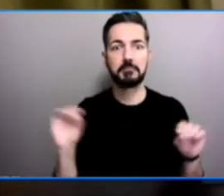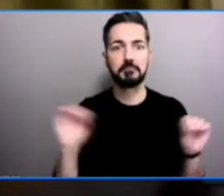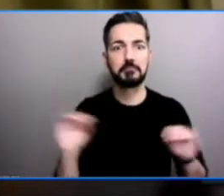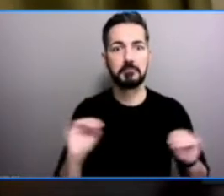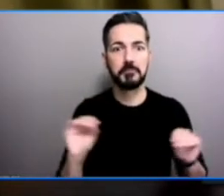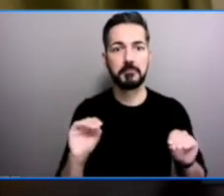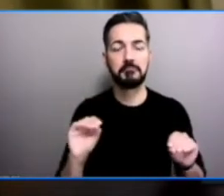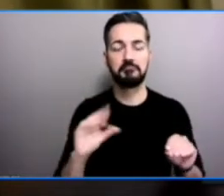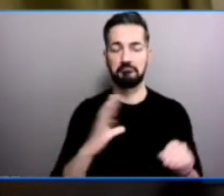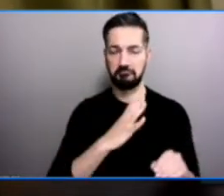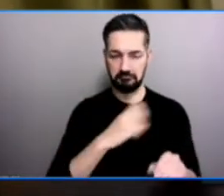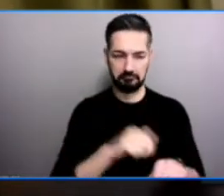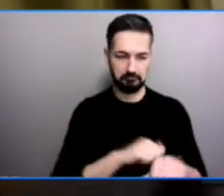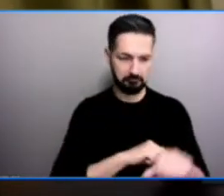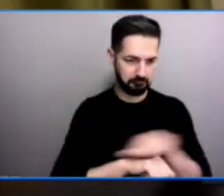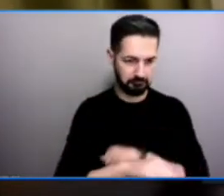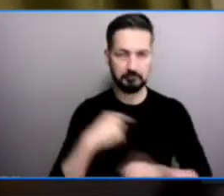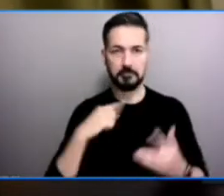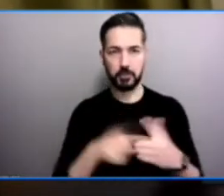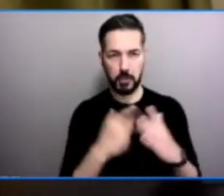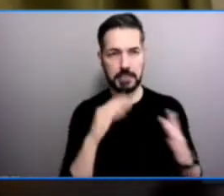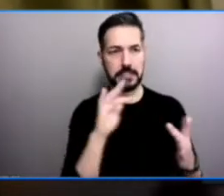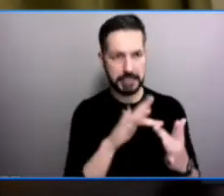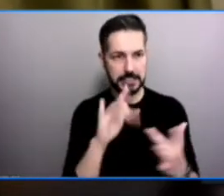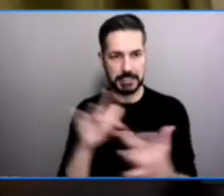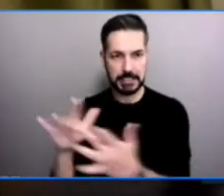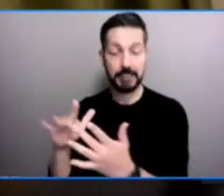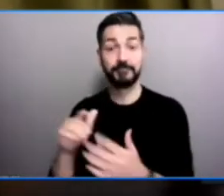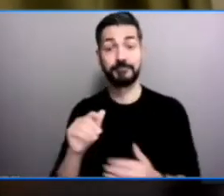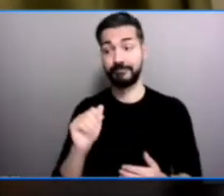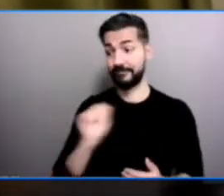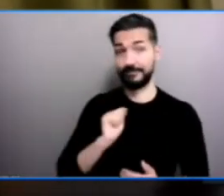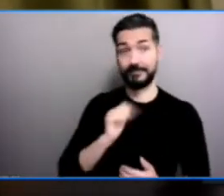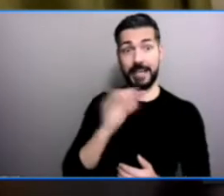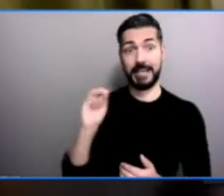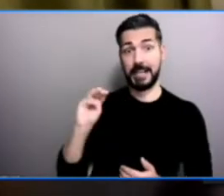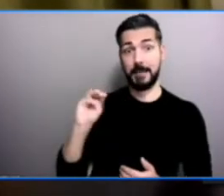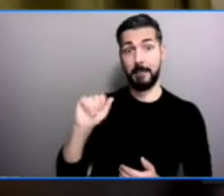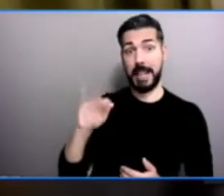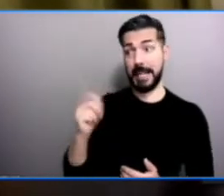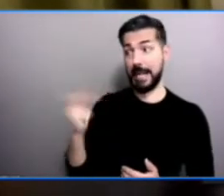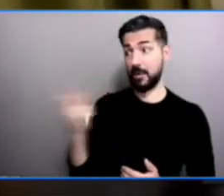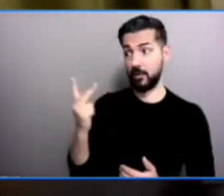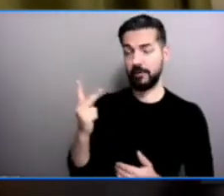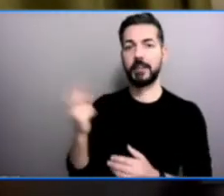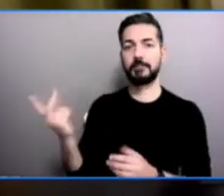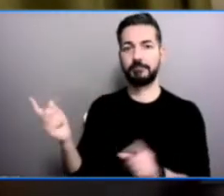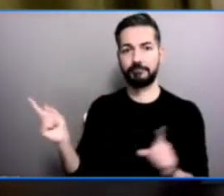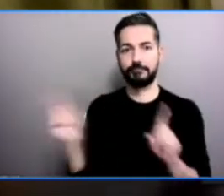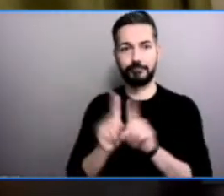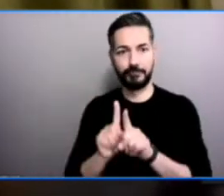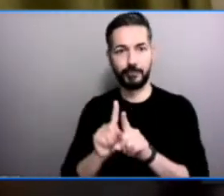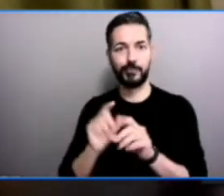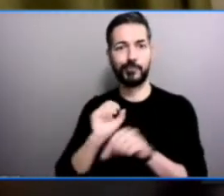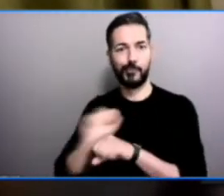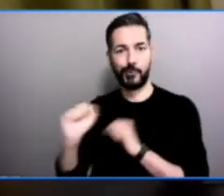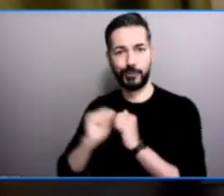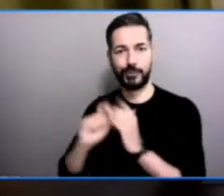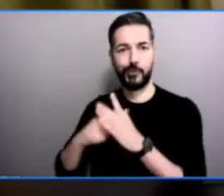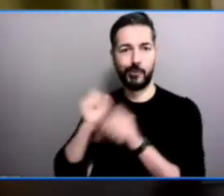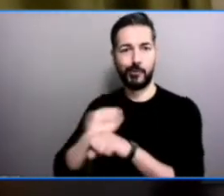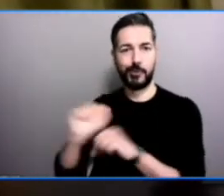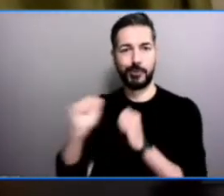field director for Civic Nebraska, I ran a GOTV program, an election protection program, and